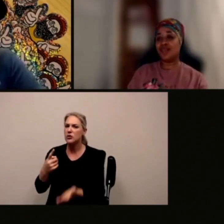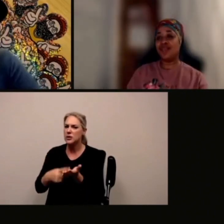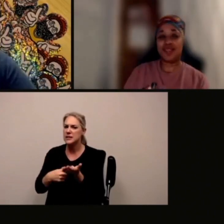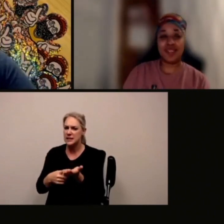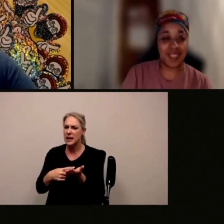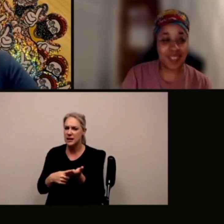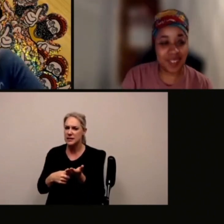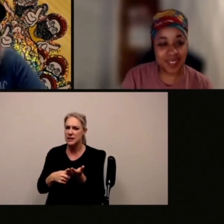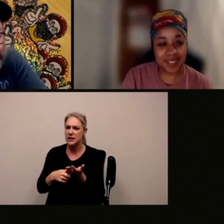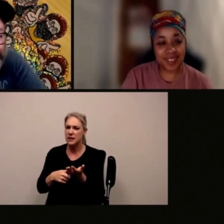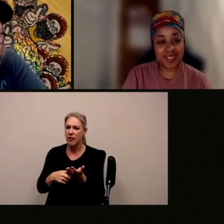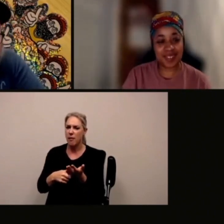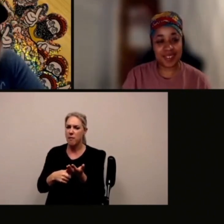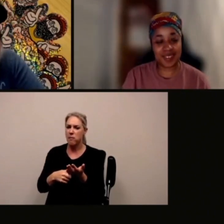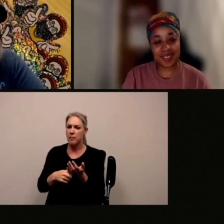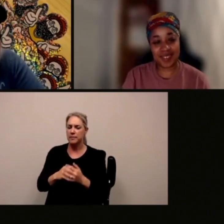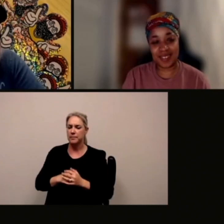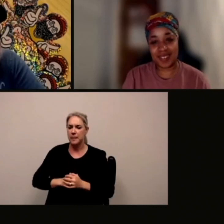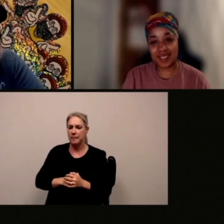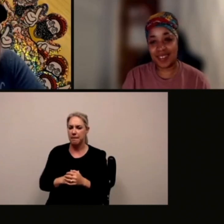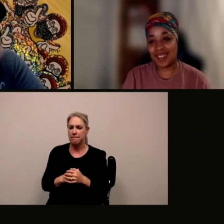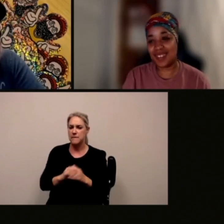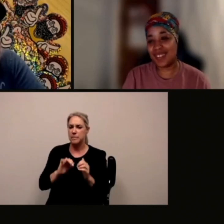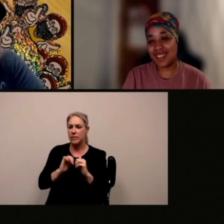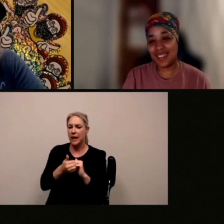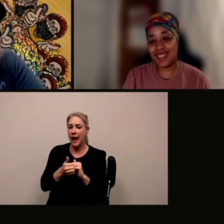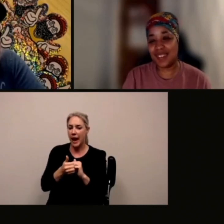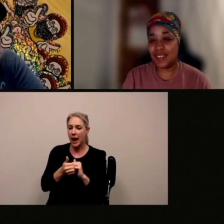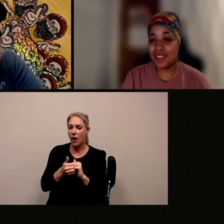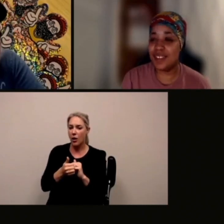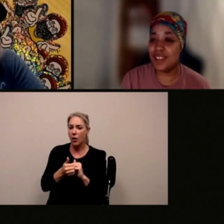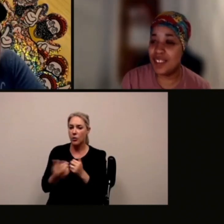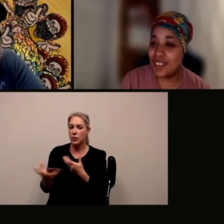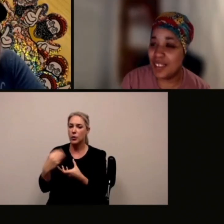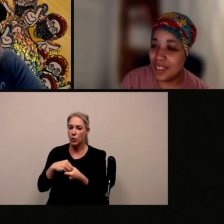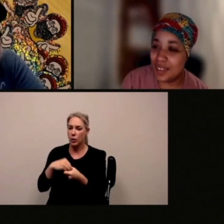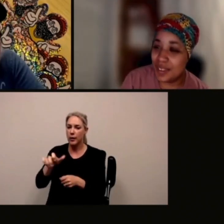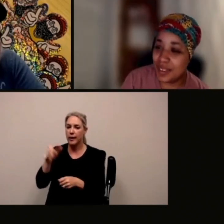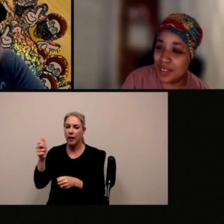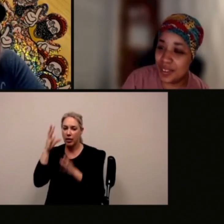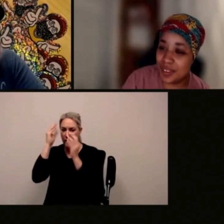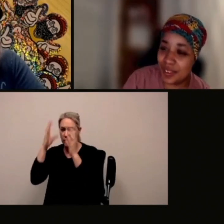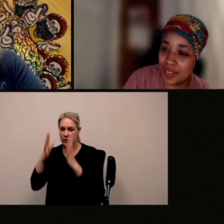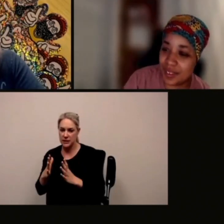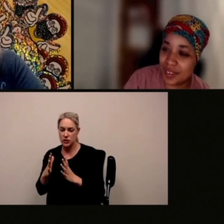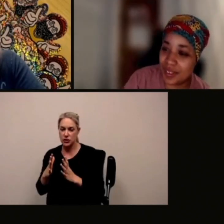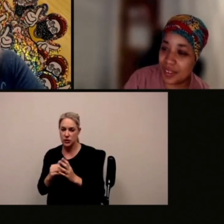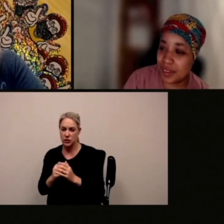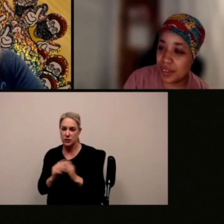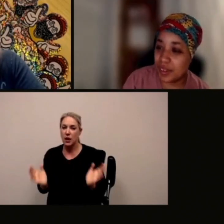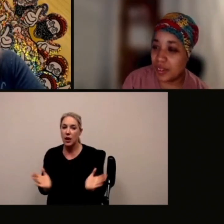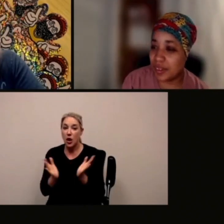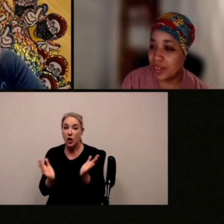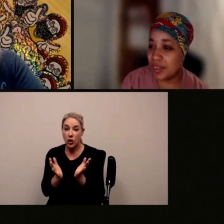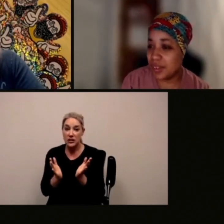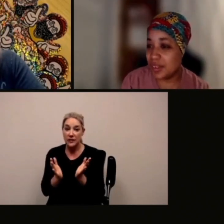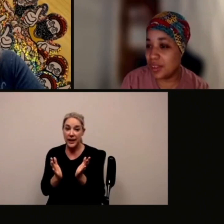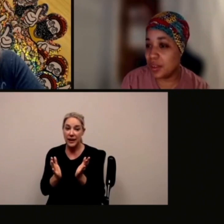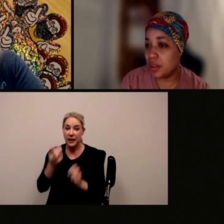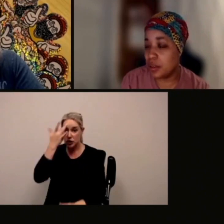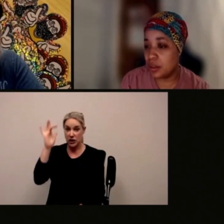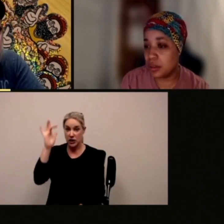your hand in the work that you've done when you mentioned Cultivating Genius.